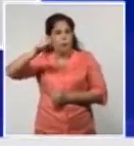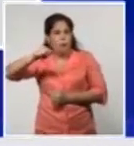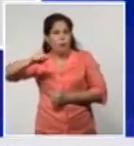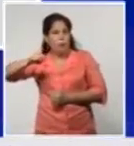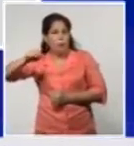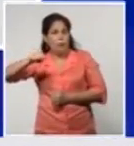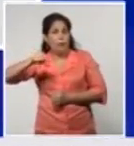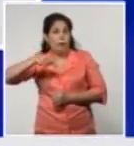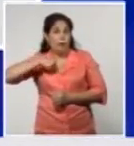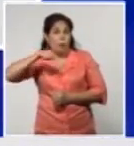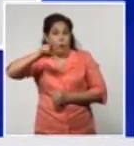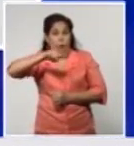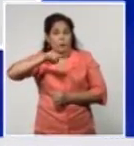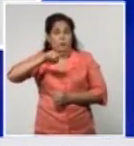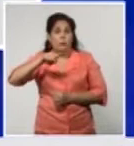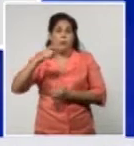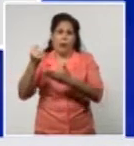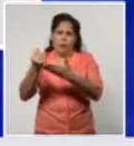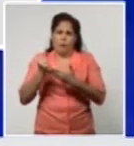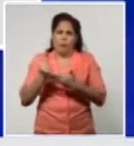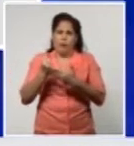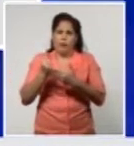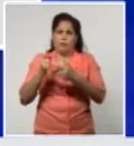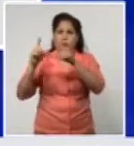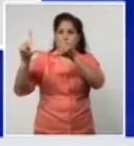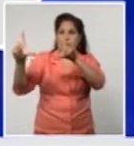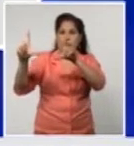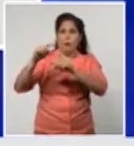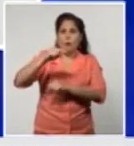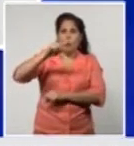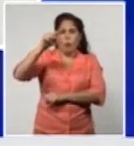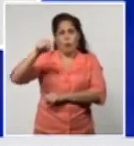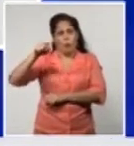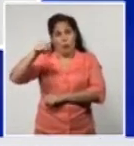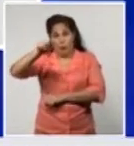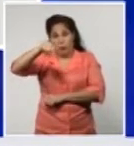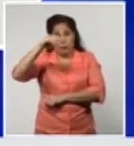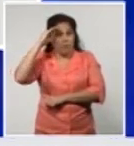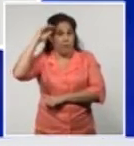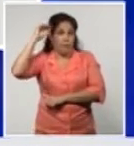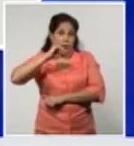have not been able to reach the first phase yet. So